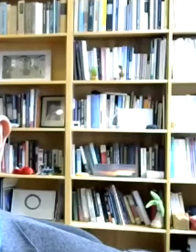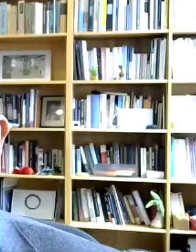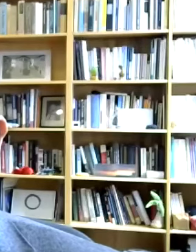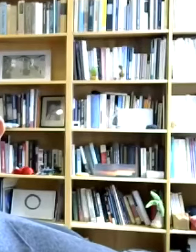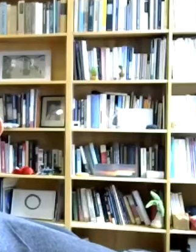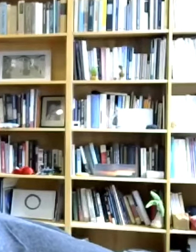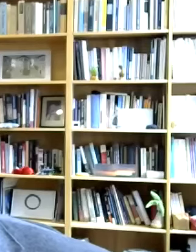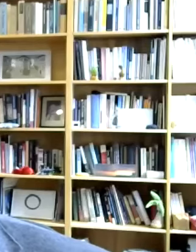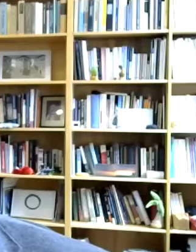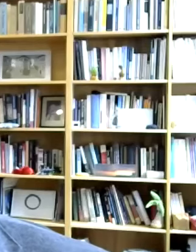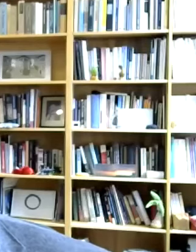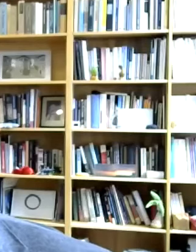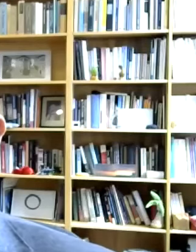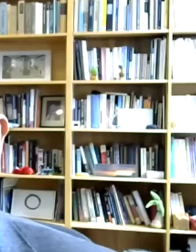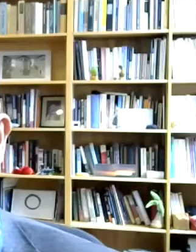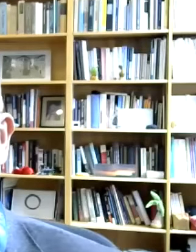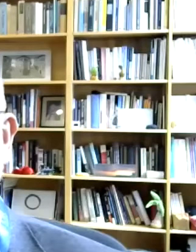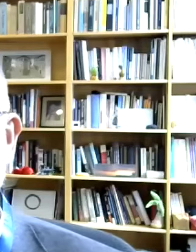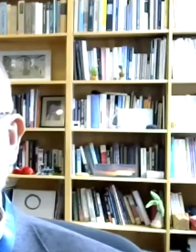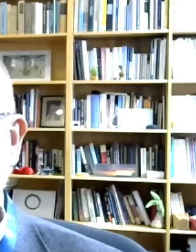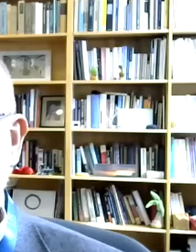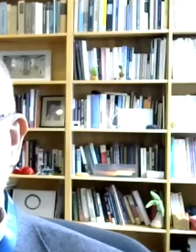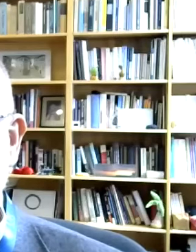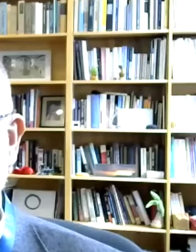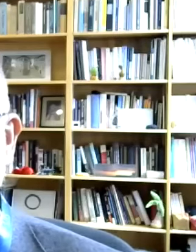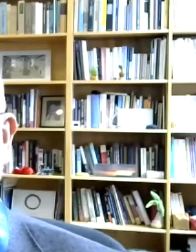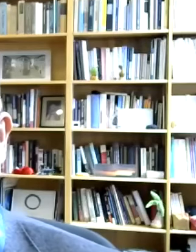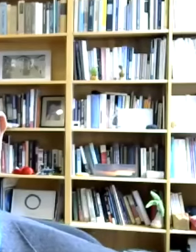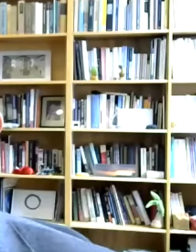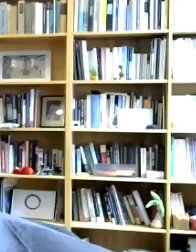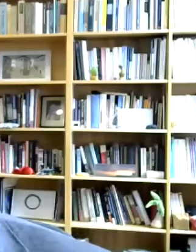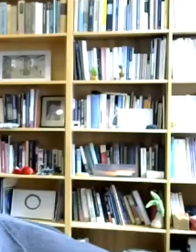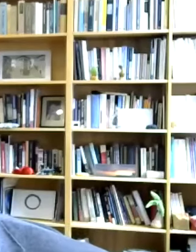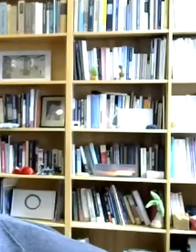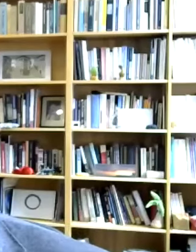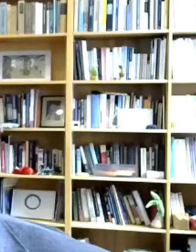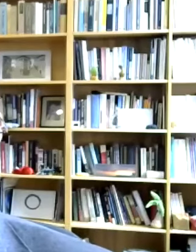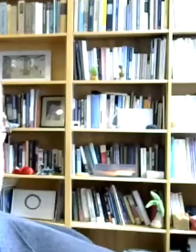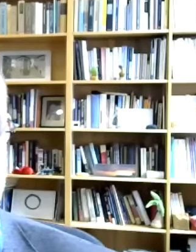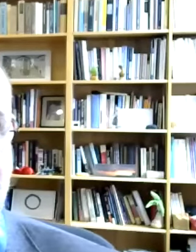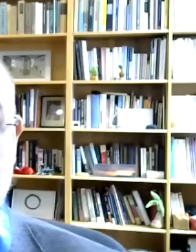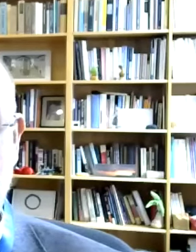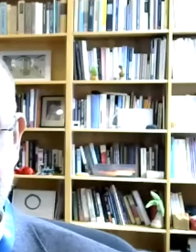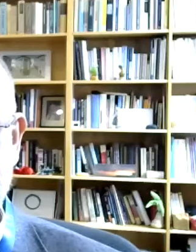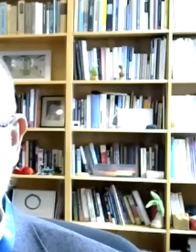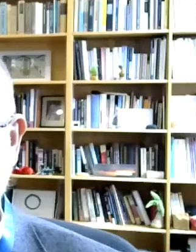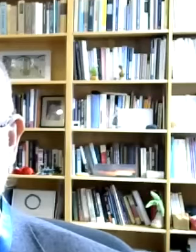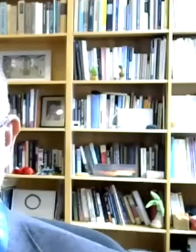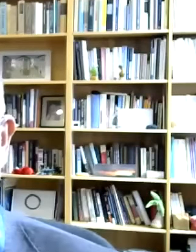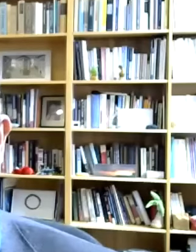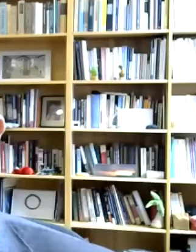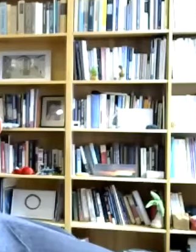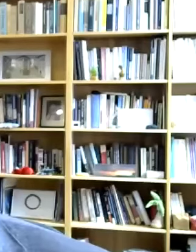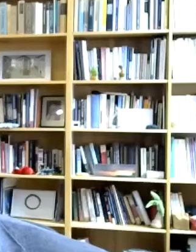I'd like to introduce Christina Mosgraber, who's the Chief Operating Officer of NAMI